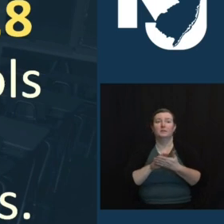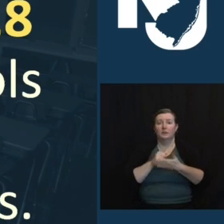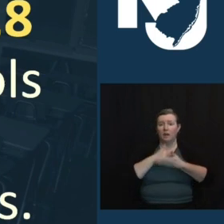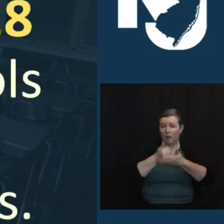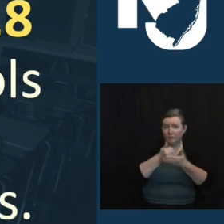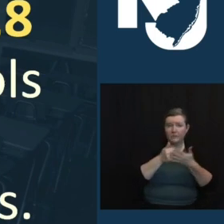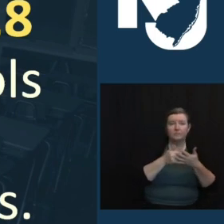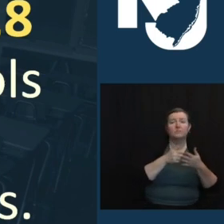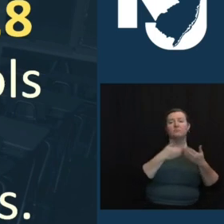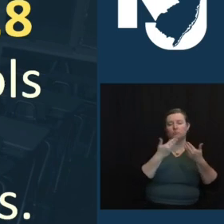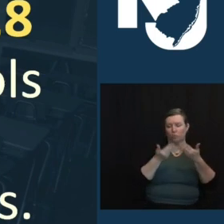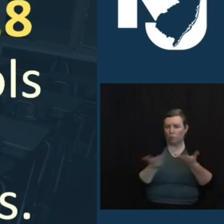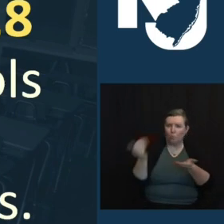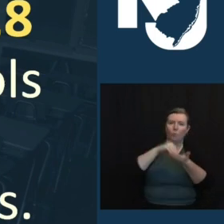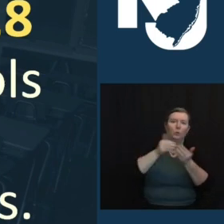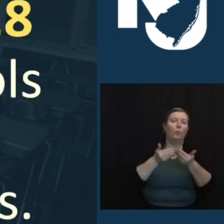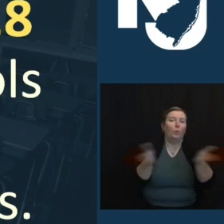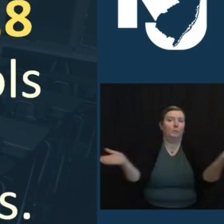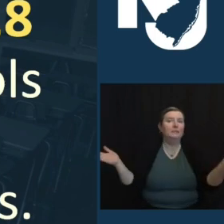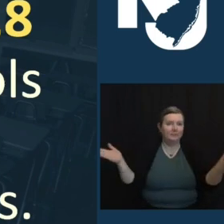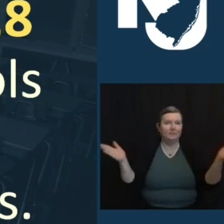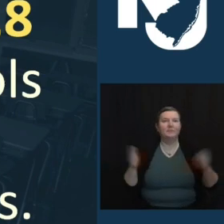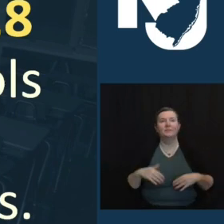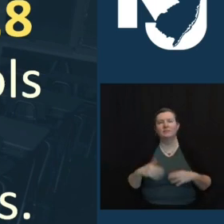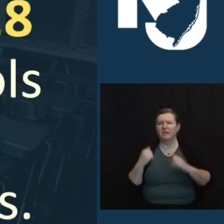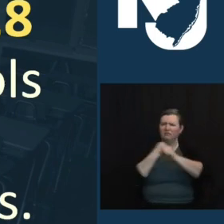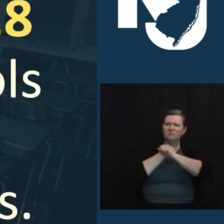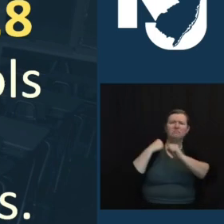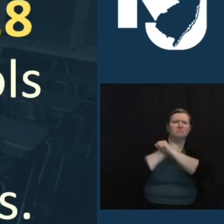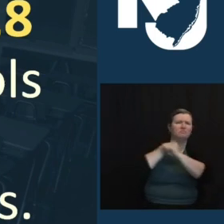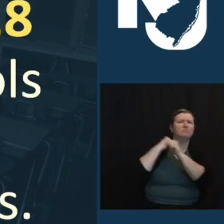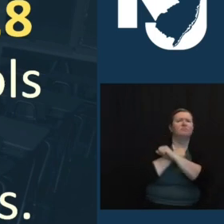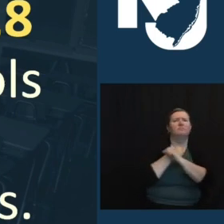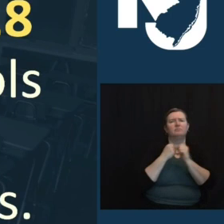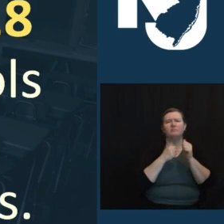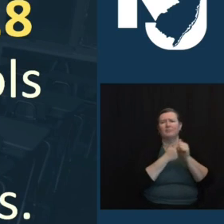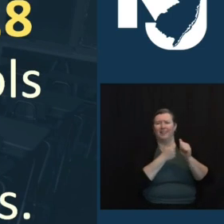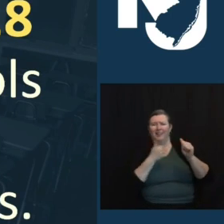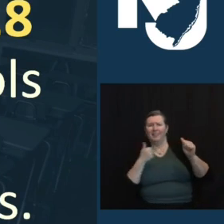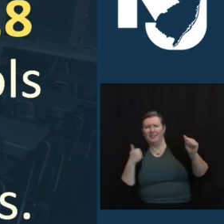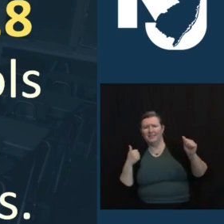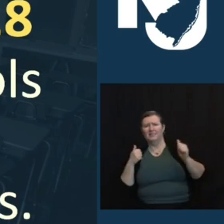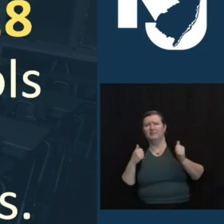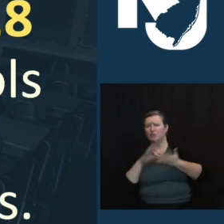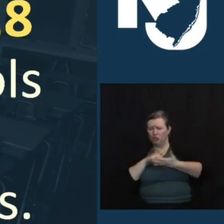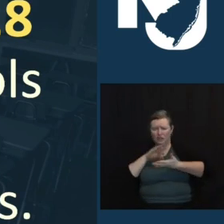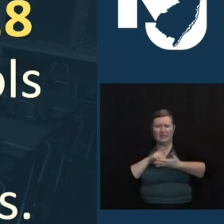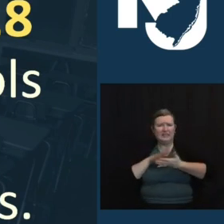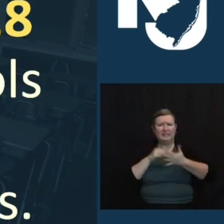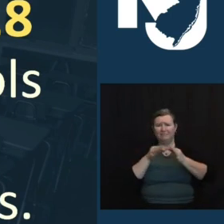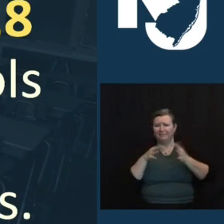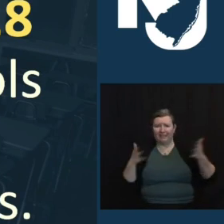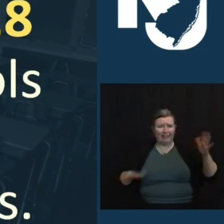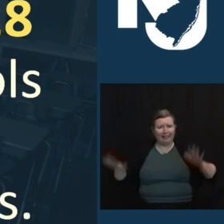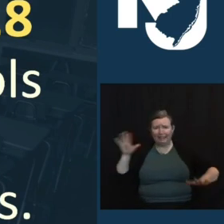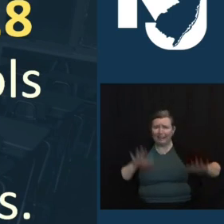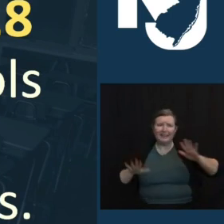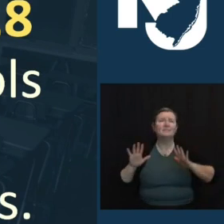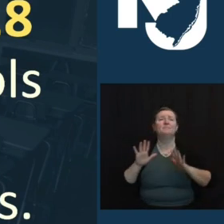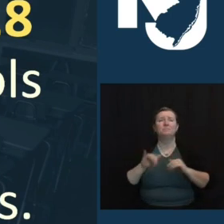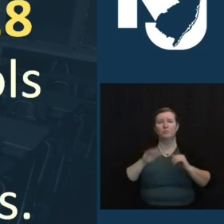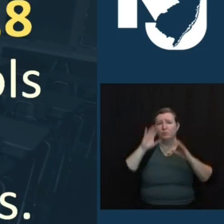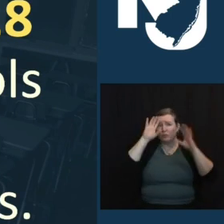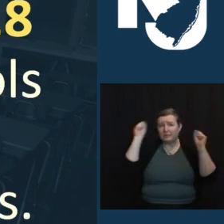to combat the learning loss we know has occurred. I was really honored to be with First Lady Dr. Jill Biden the other